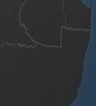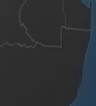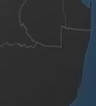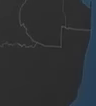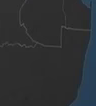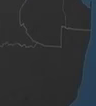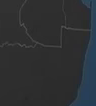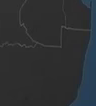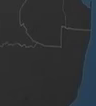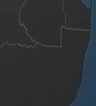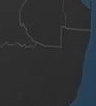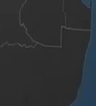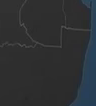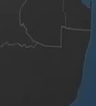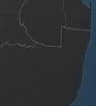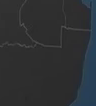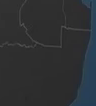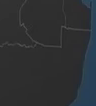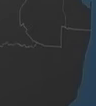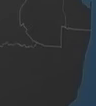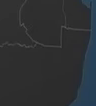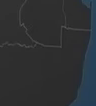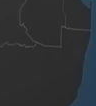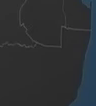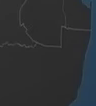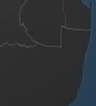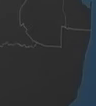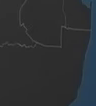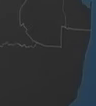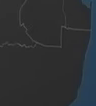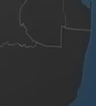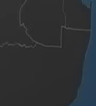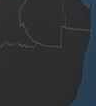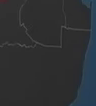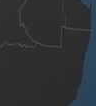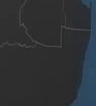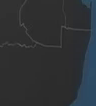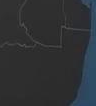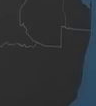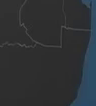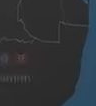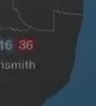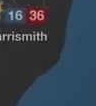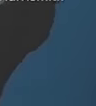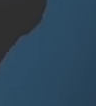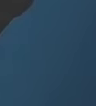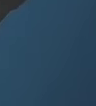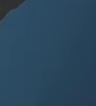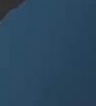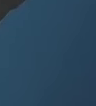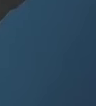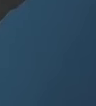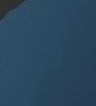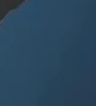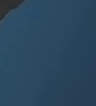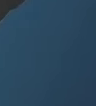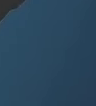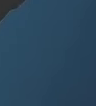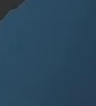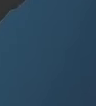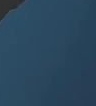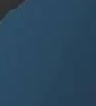extremely hot day expected for the northwest. Please do take care in the area. Stay out of that midday sunshine and keep